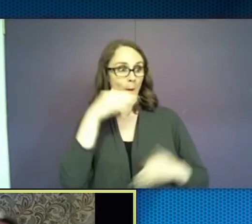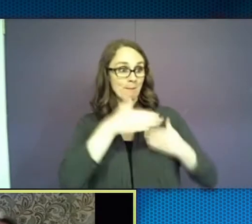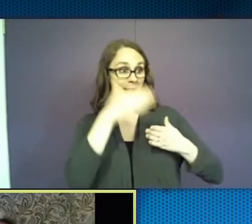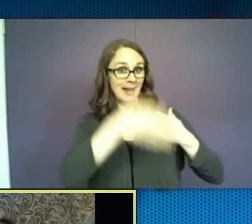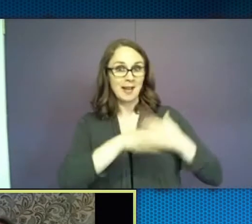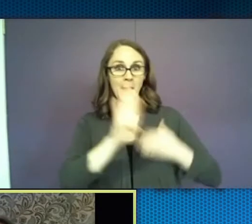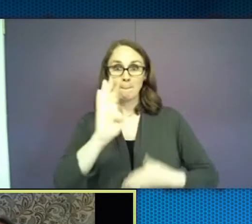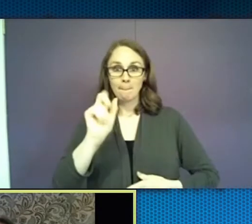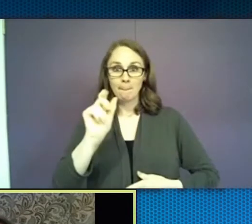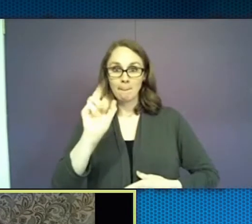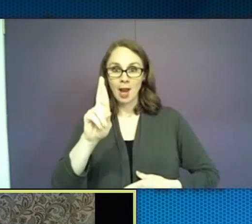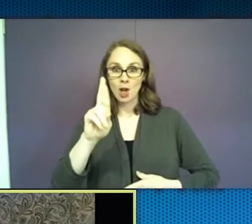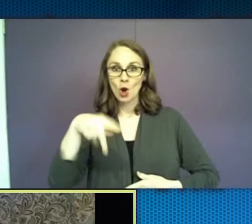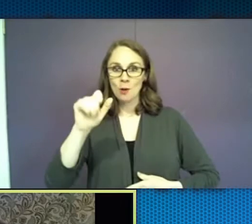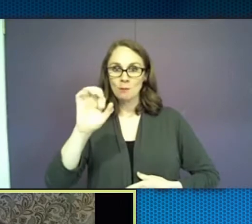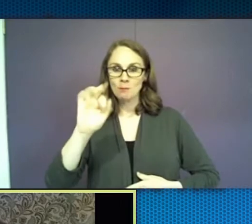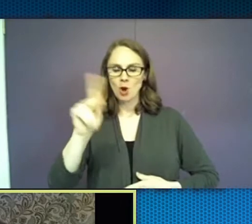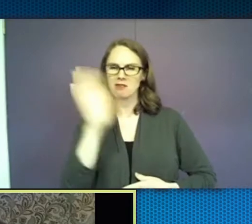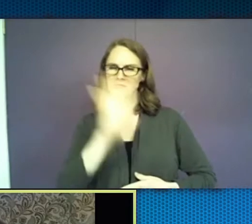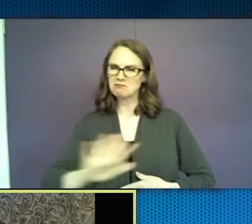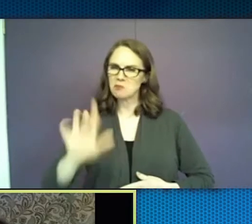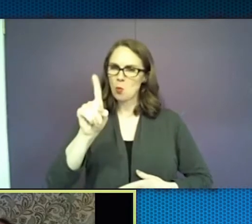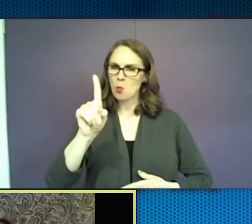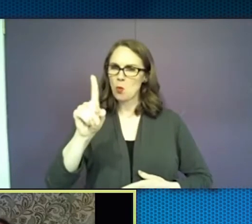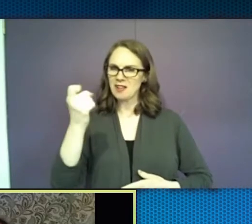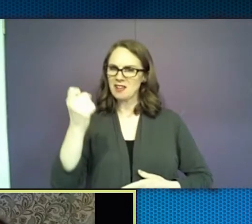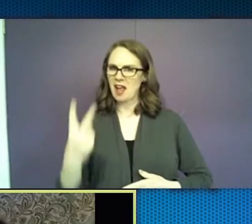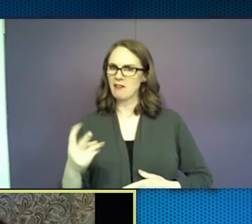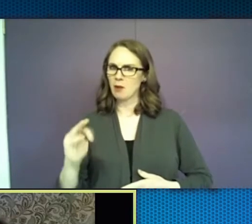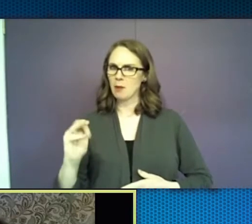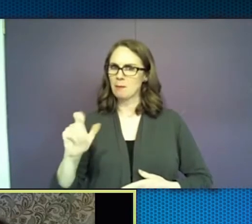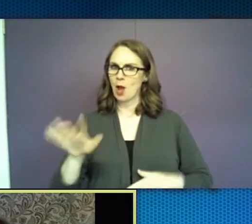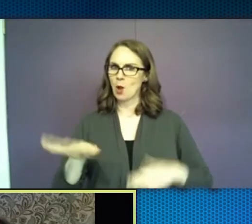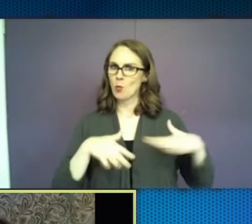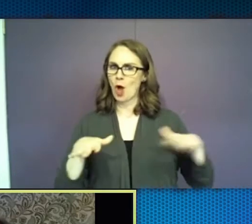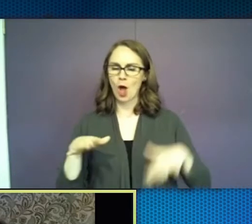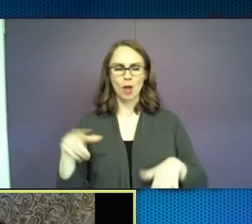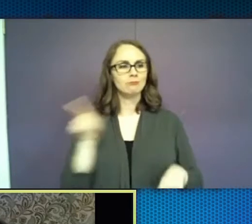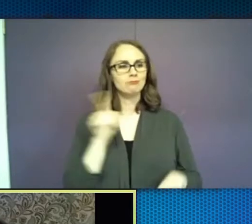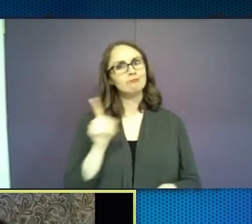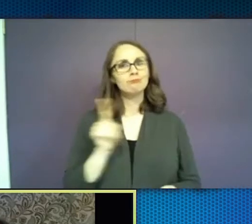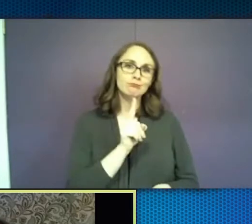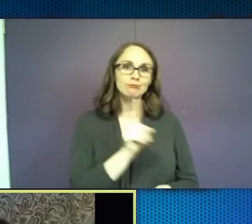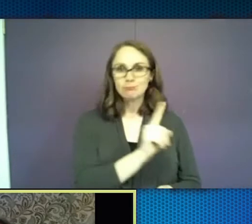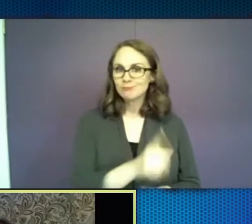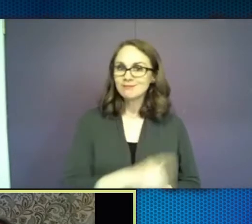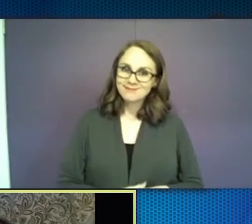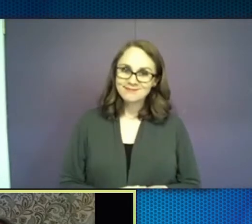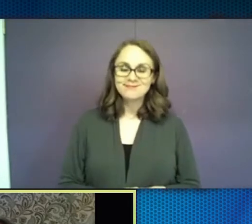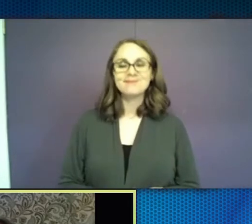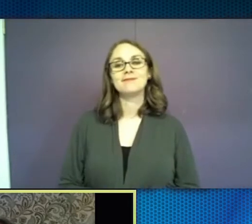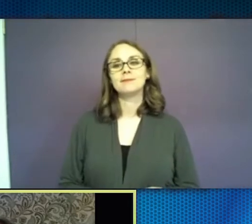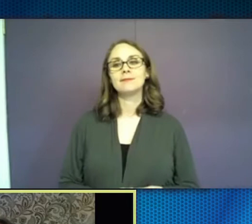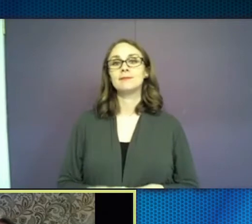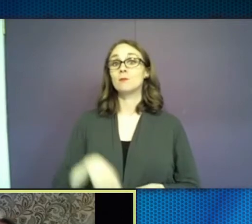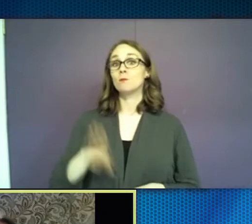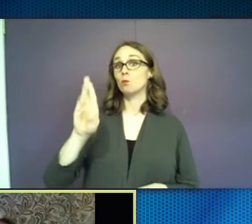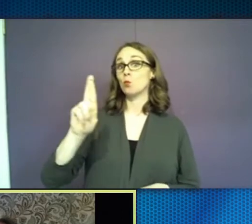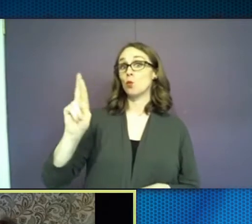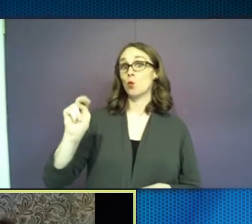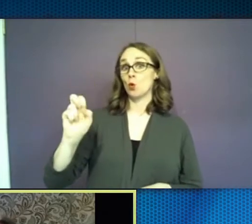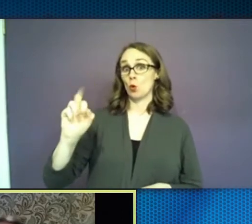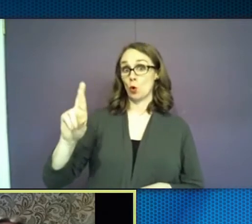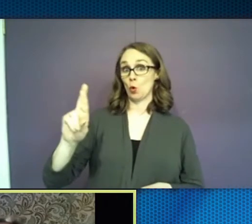It's about a 1.5 mile walk from downtown through beautiful Baker Park. The Bruners, when